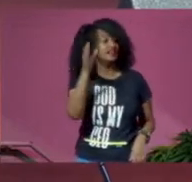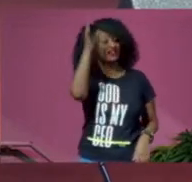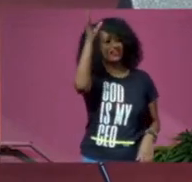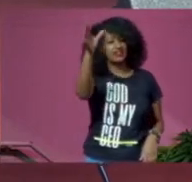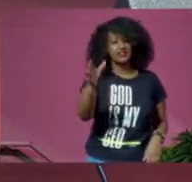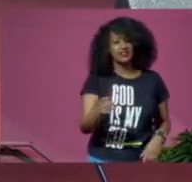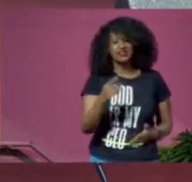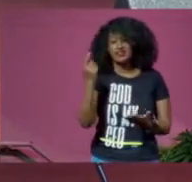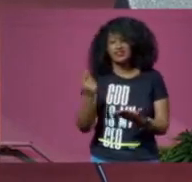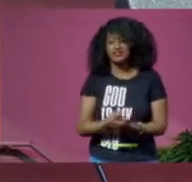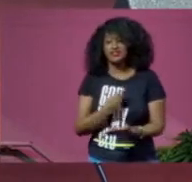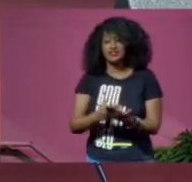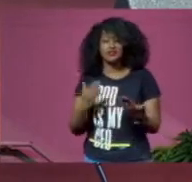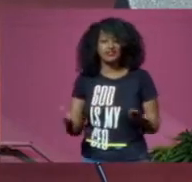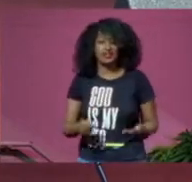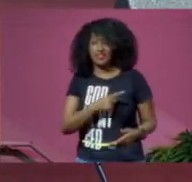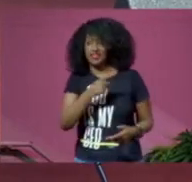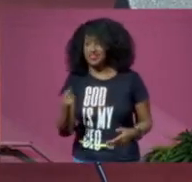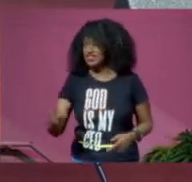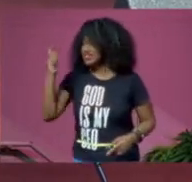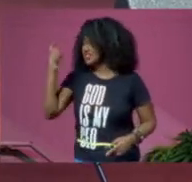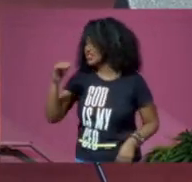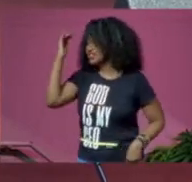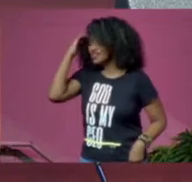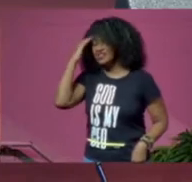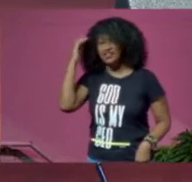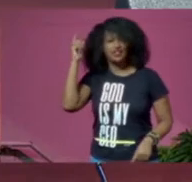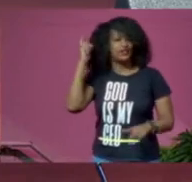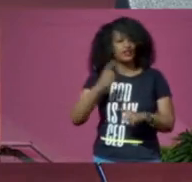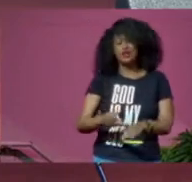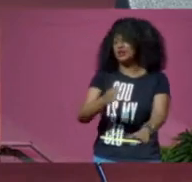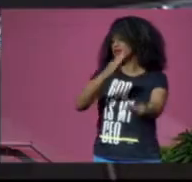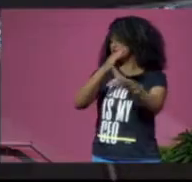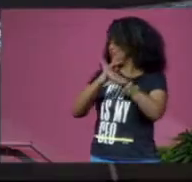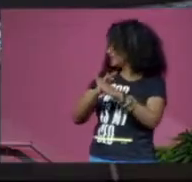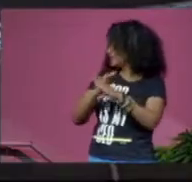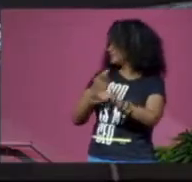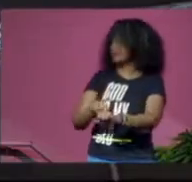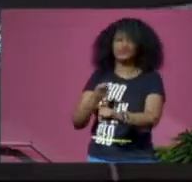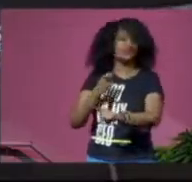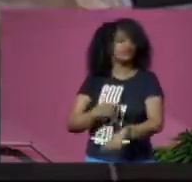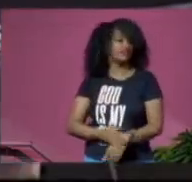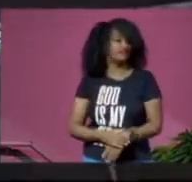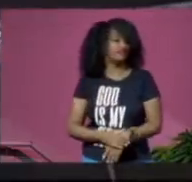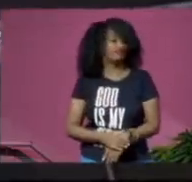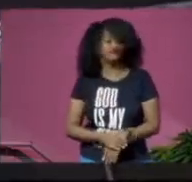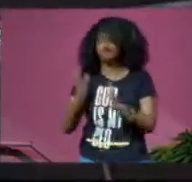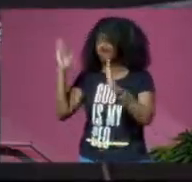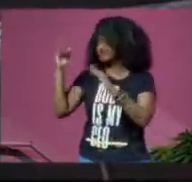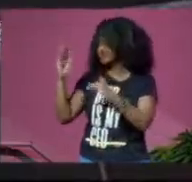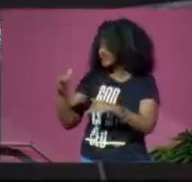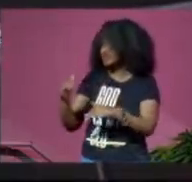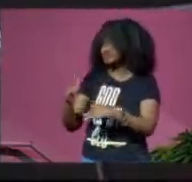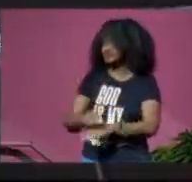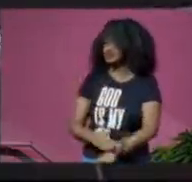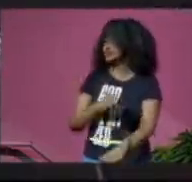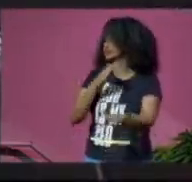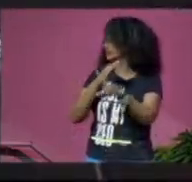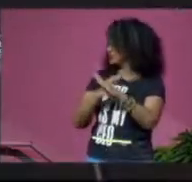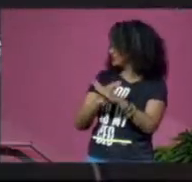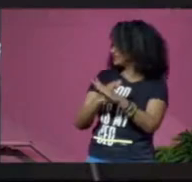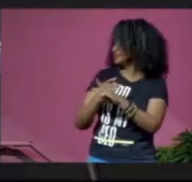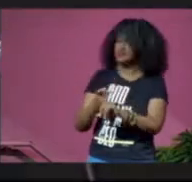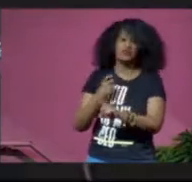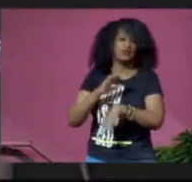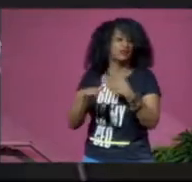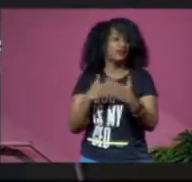things that they need to know, and you can't shield them from it. You can't expect that they're going to be insulated from it. You can't expect that you're